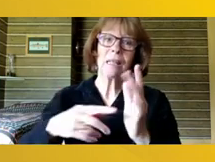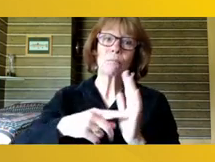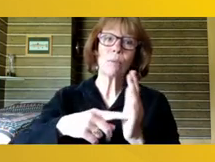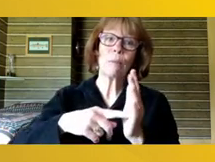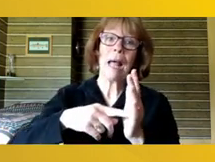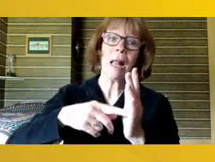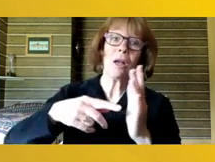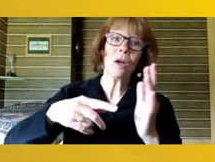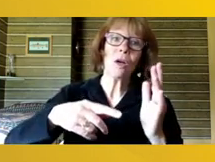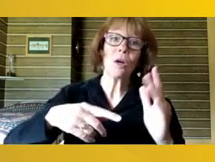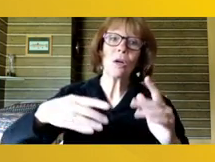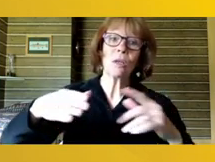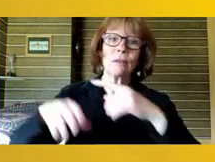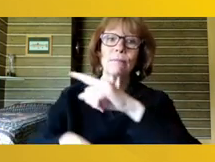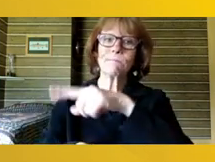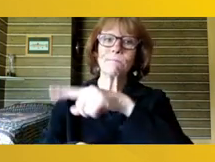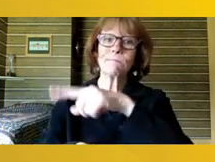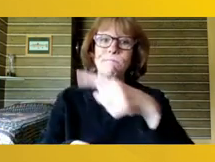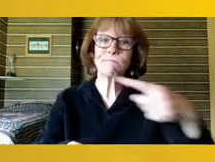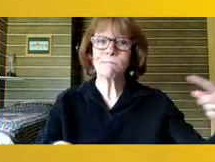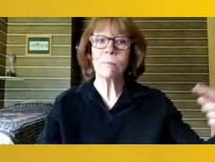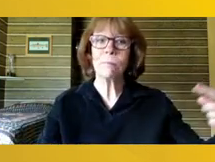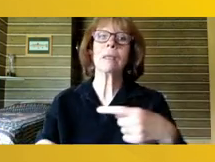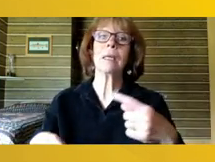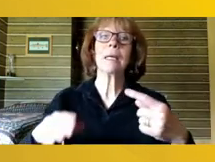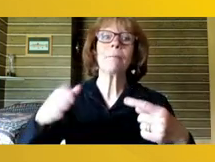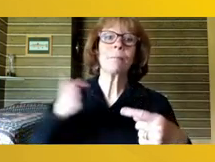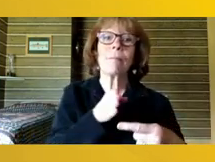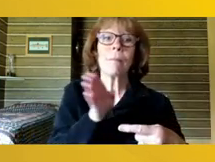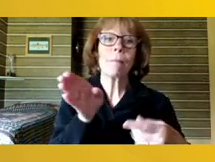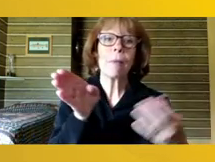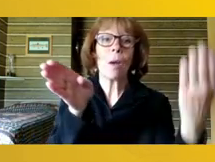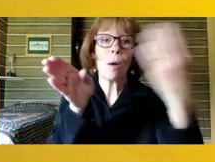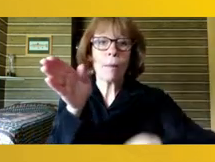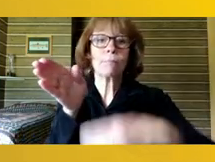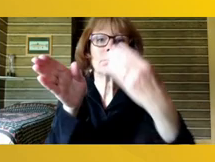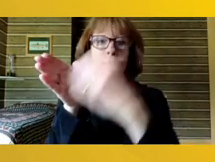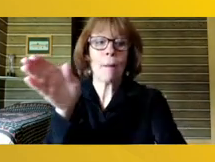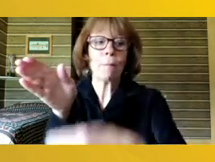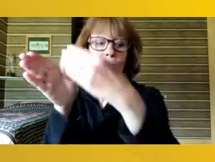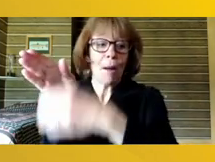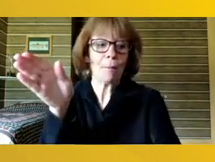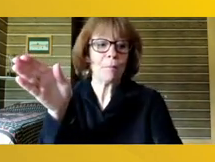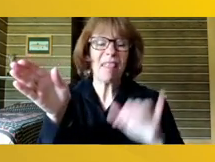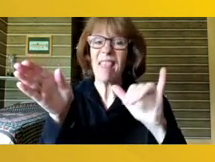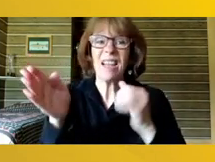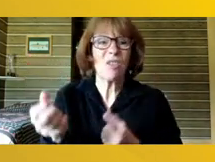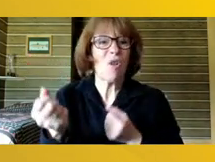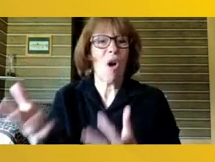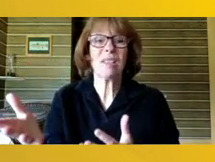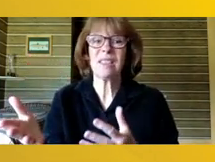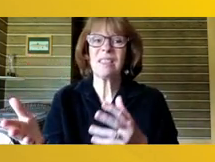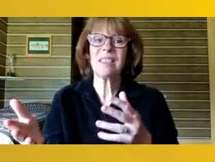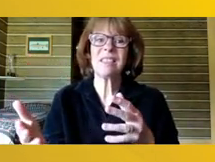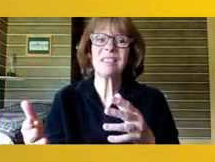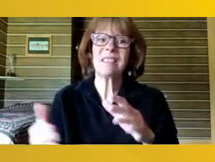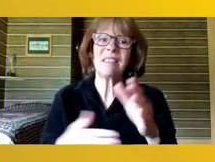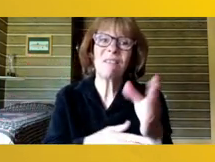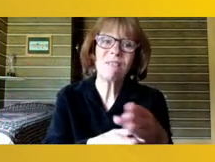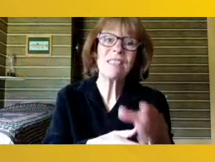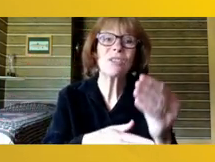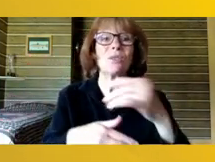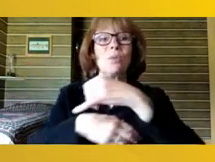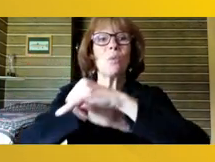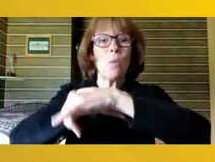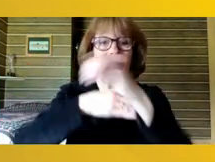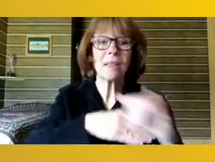injury if it hits a whale. So this is one of the leading causes of mortality for large whales, and